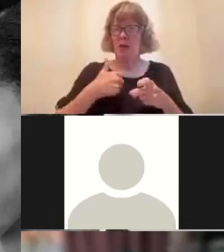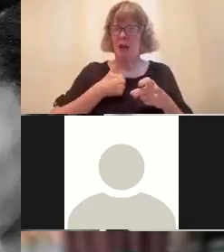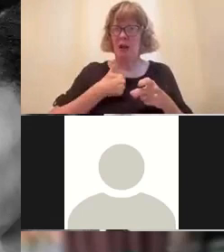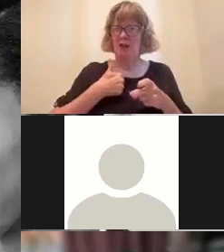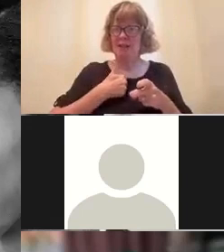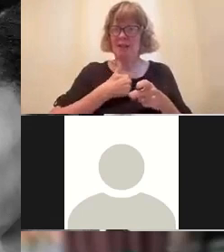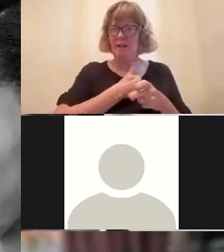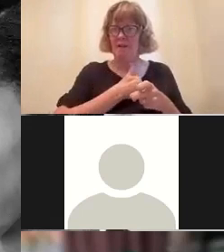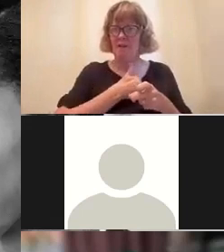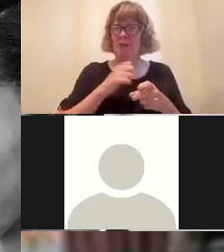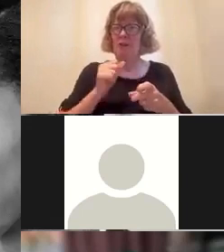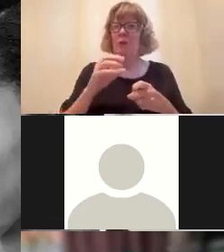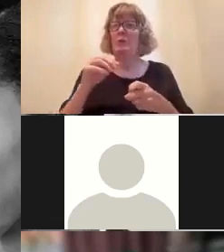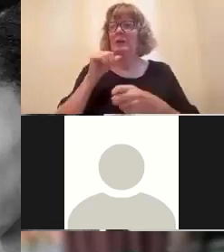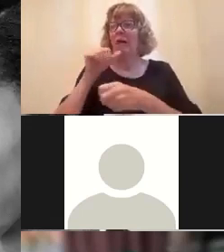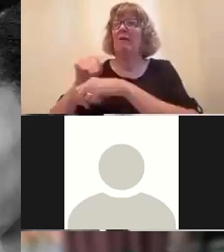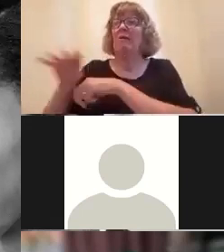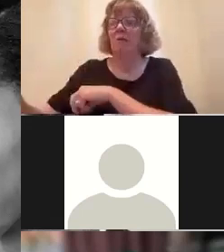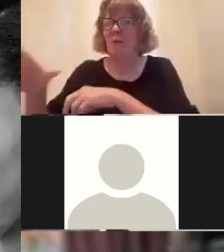person.